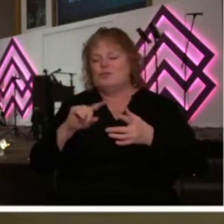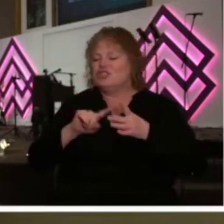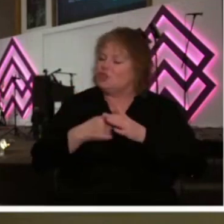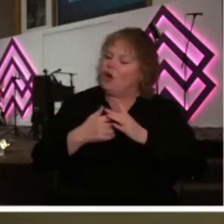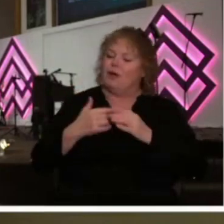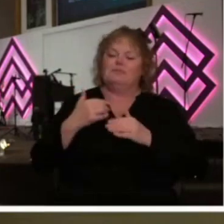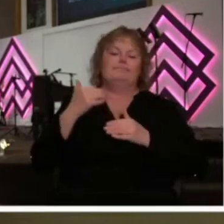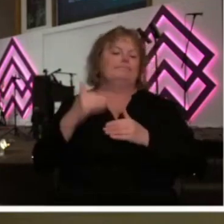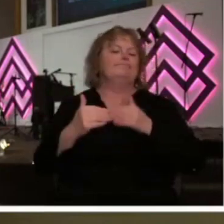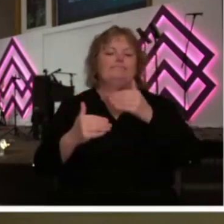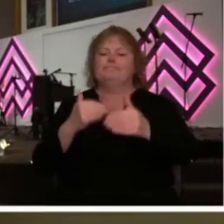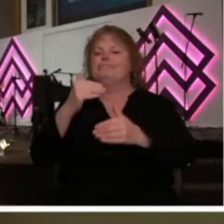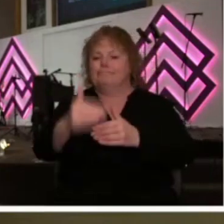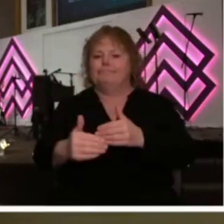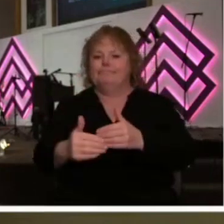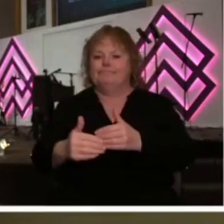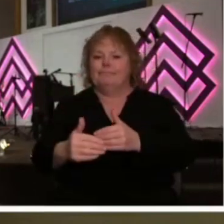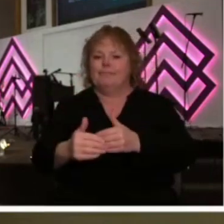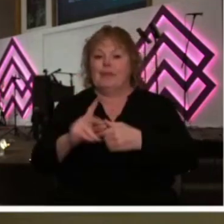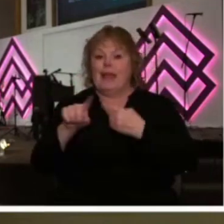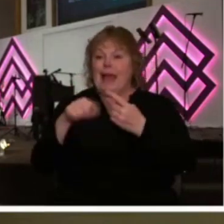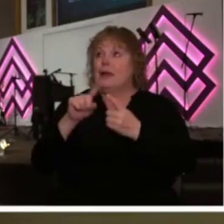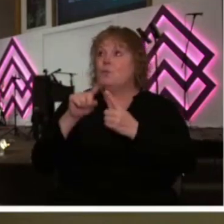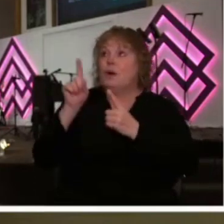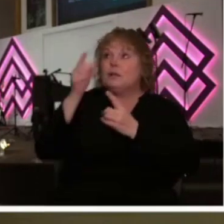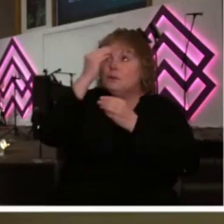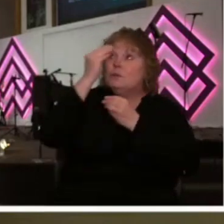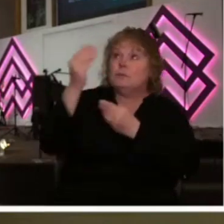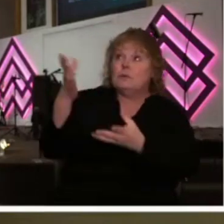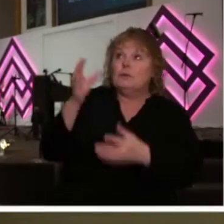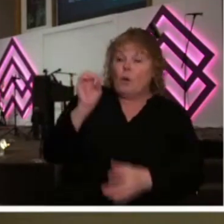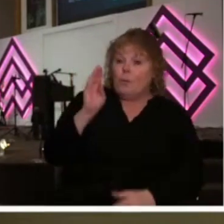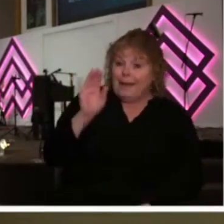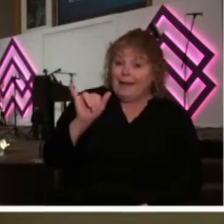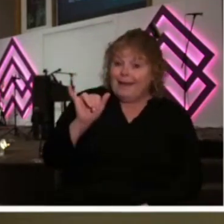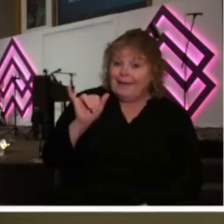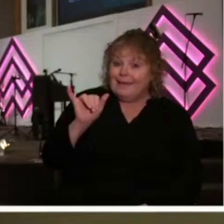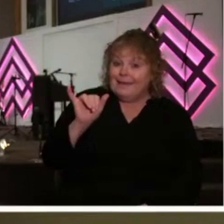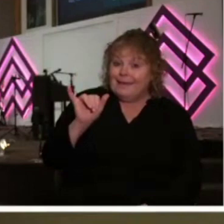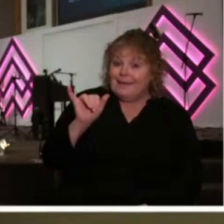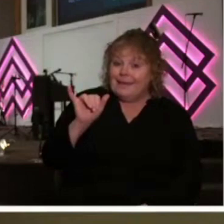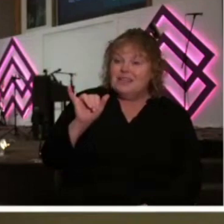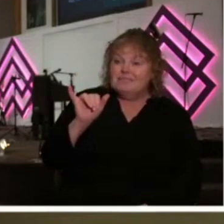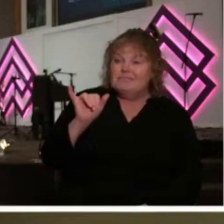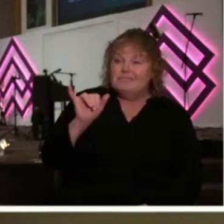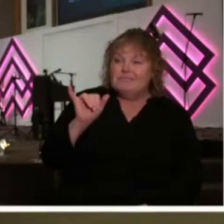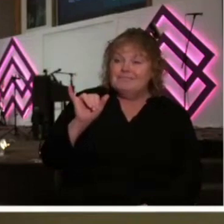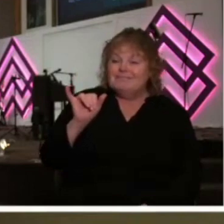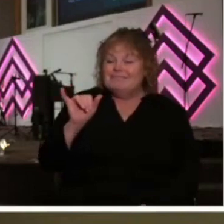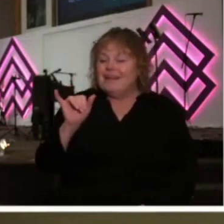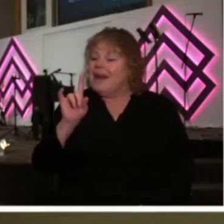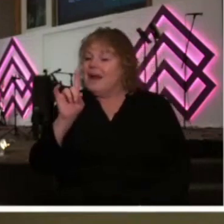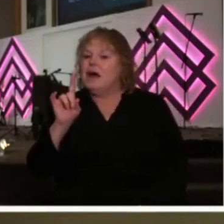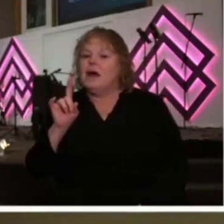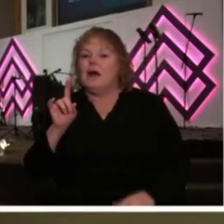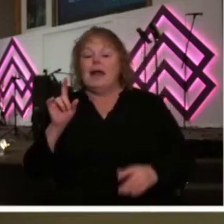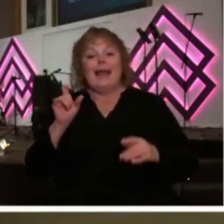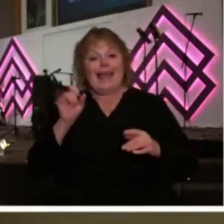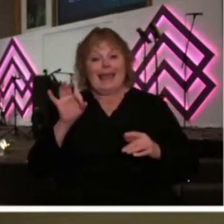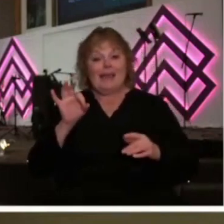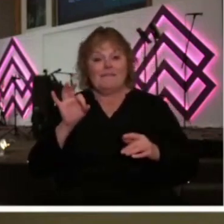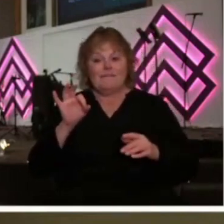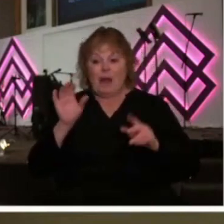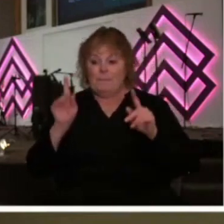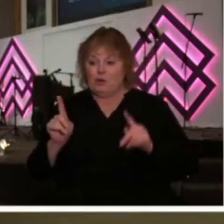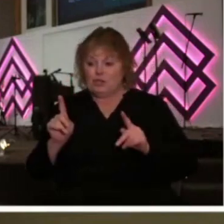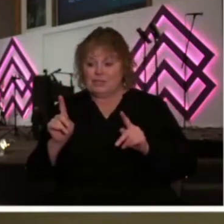the provision of God in your life and through our church. You see, the world of the generous gets larger and